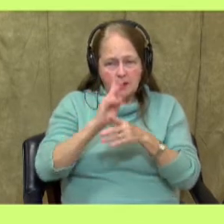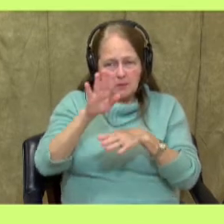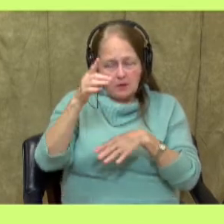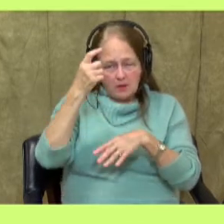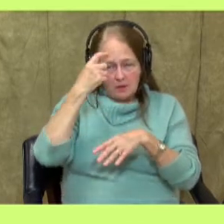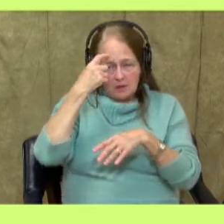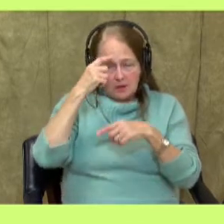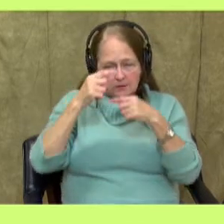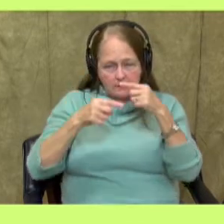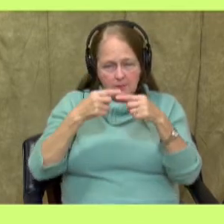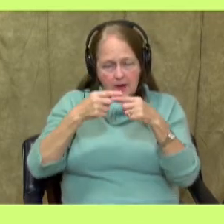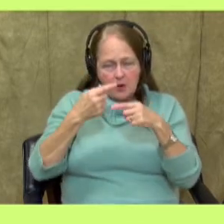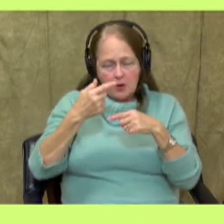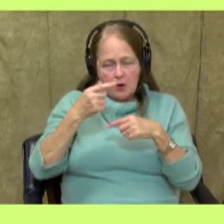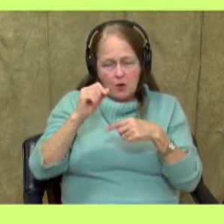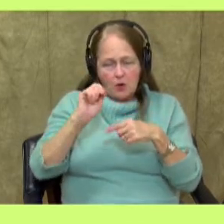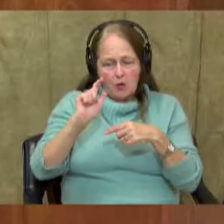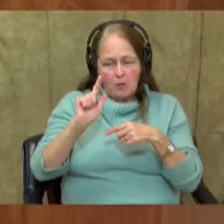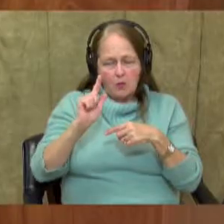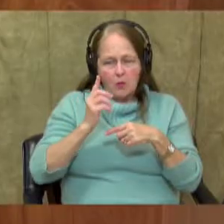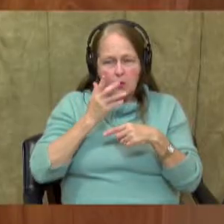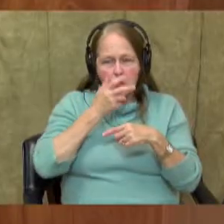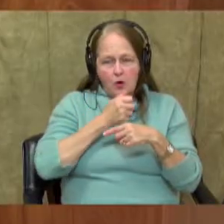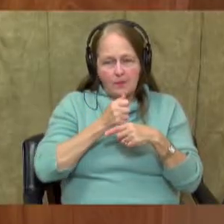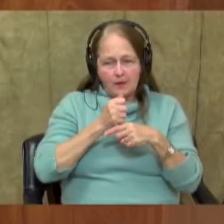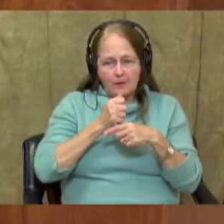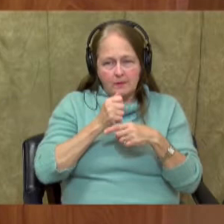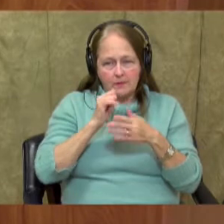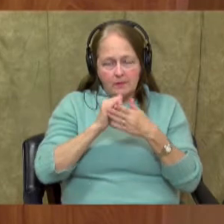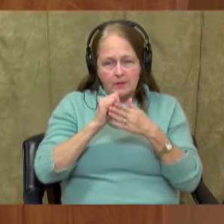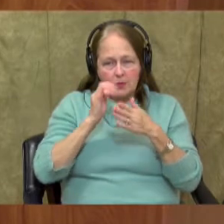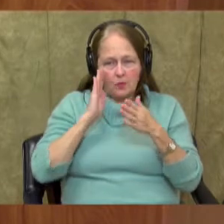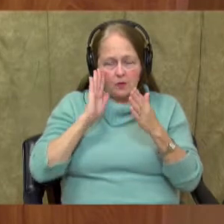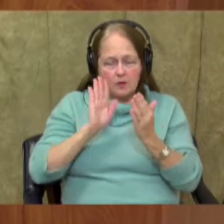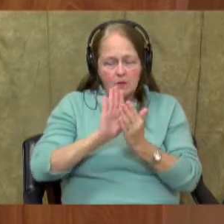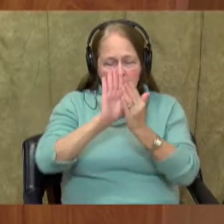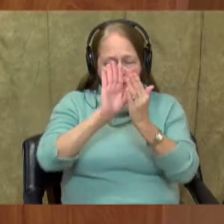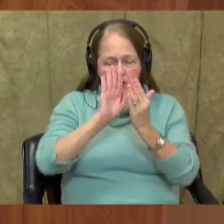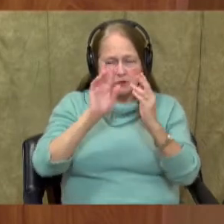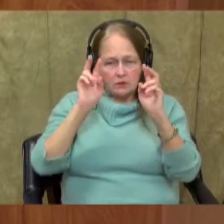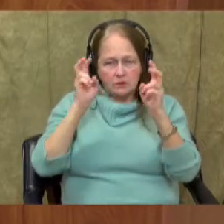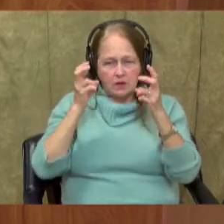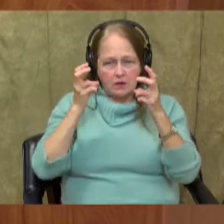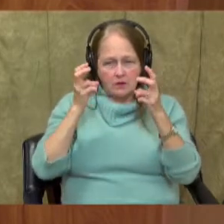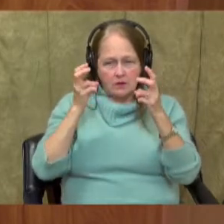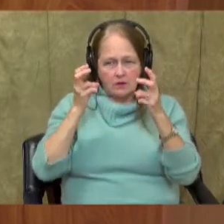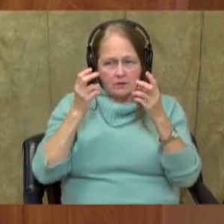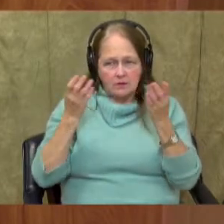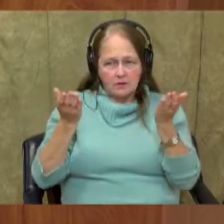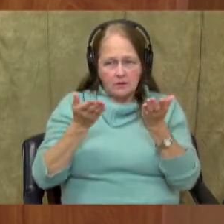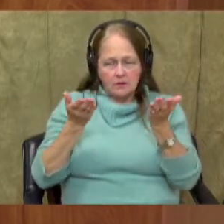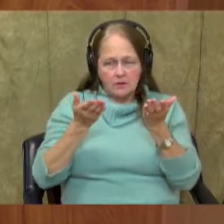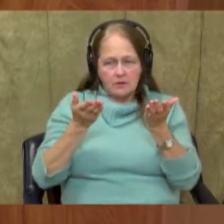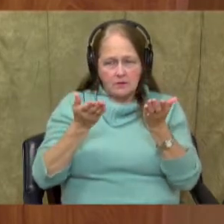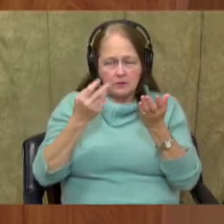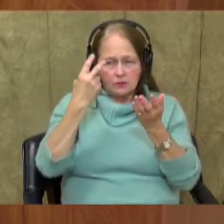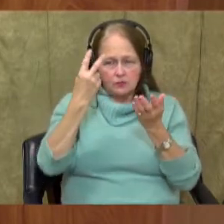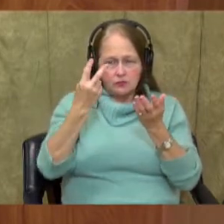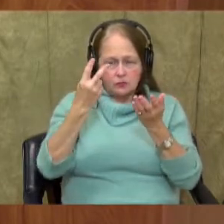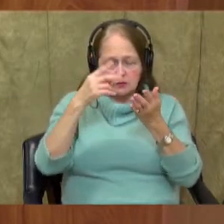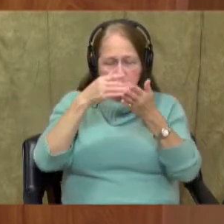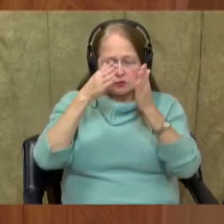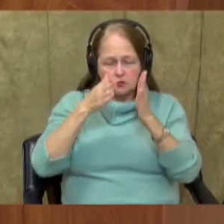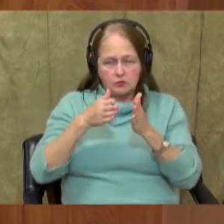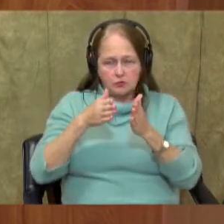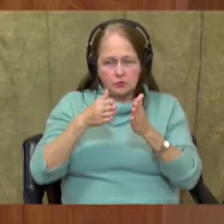about global warming, and it's about how each would approach the topic. So here we have 2 students, and